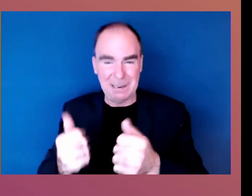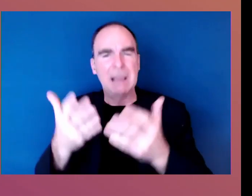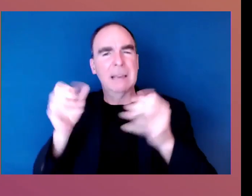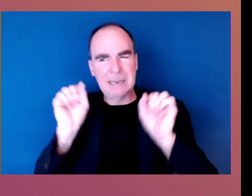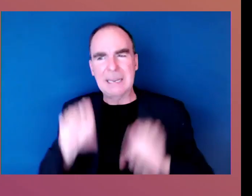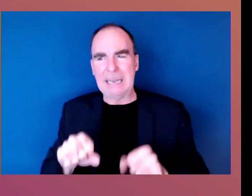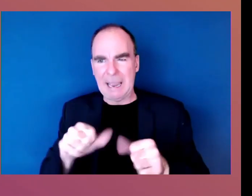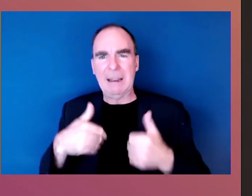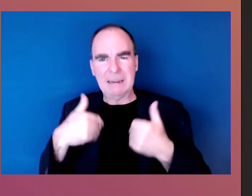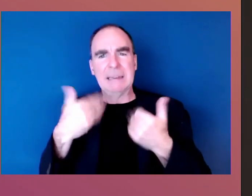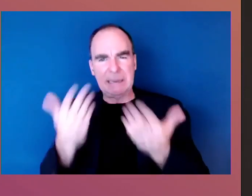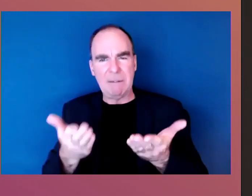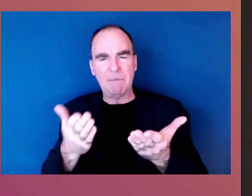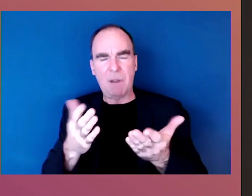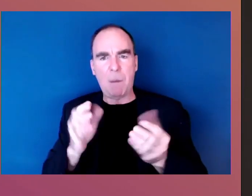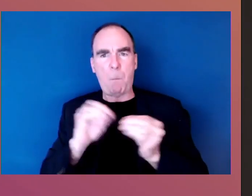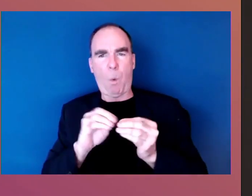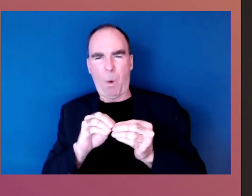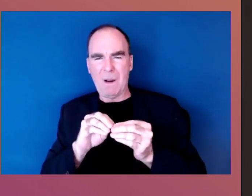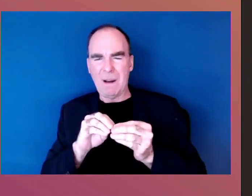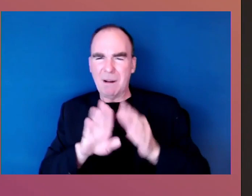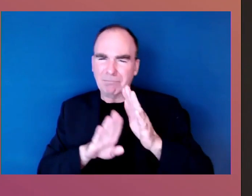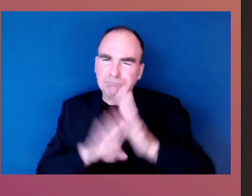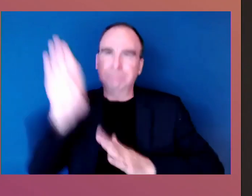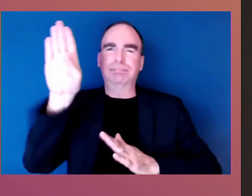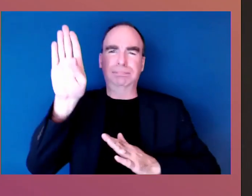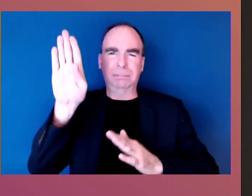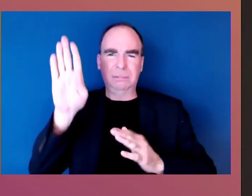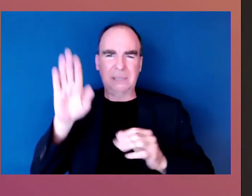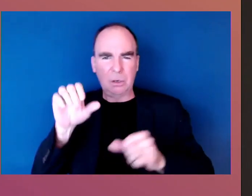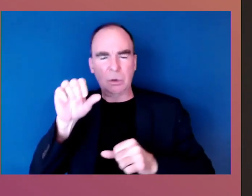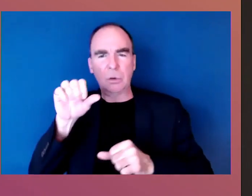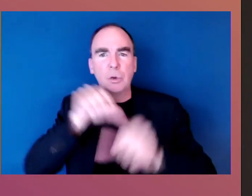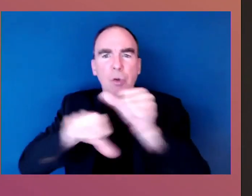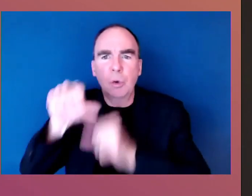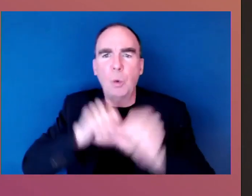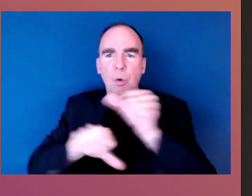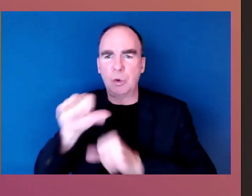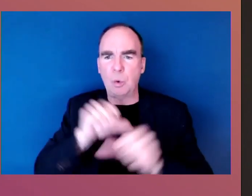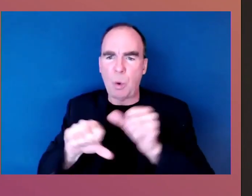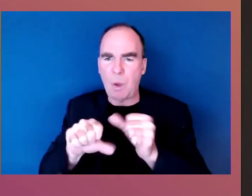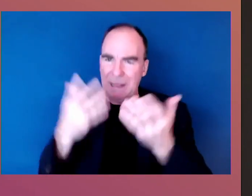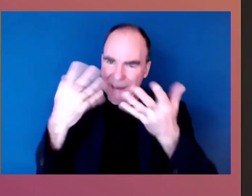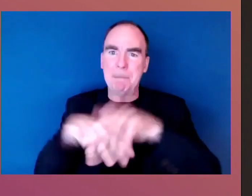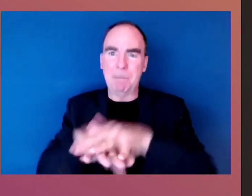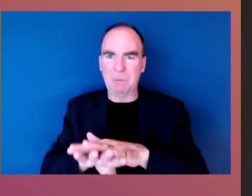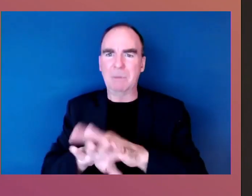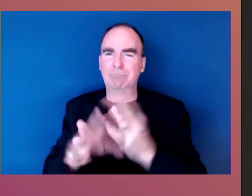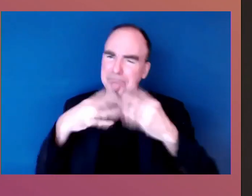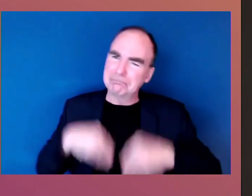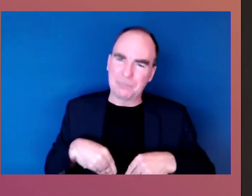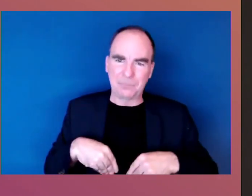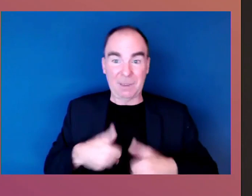accelerate the social implementation. I hope to make Miraikan a role model